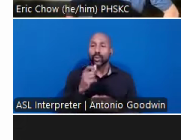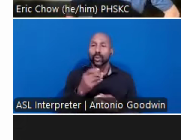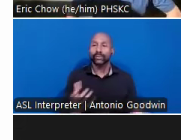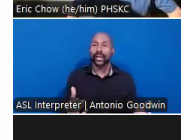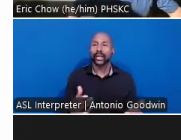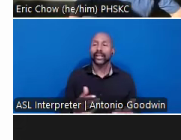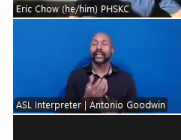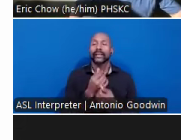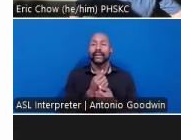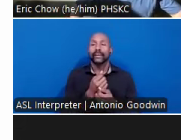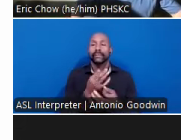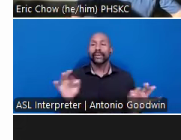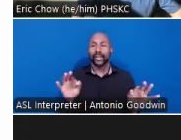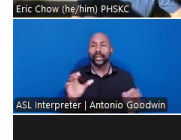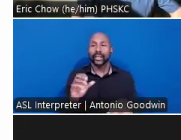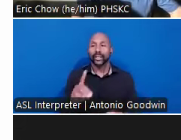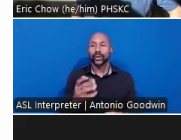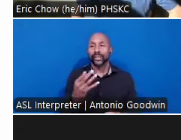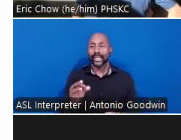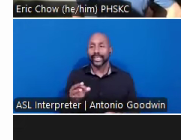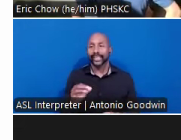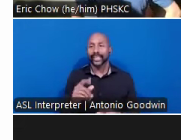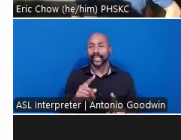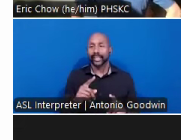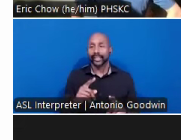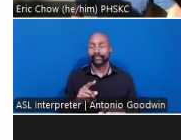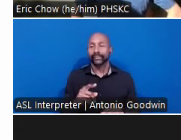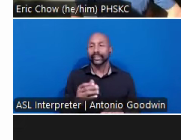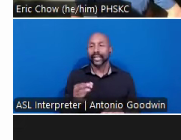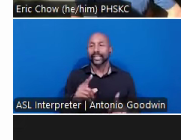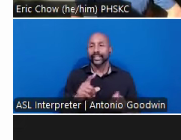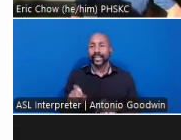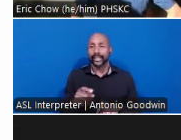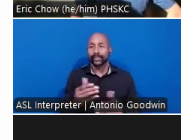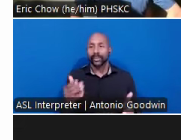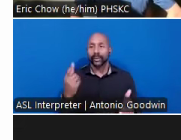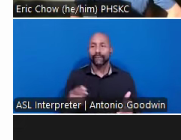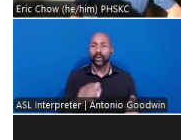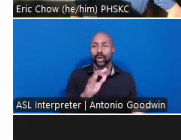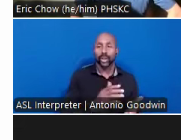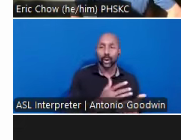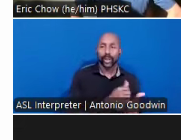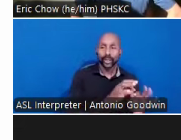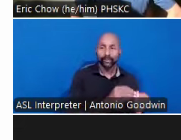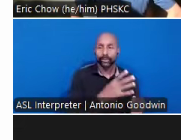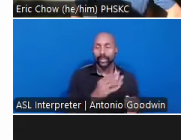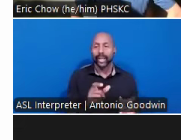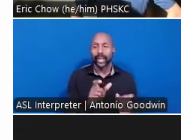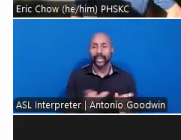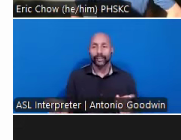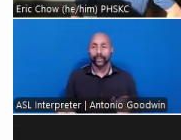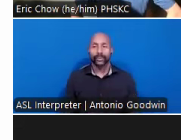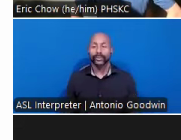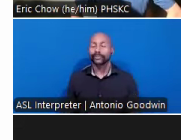for low-income families and individuals? Yeah, I will say that the federal government